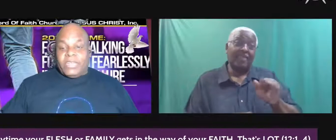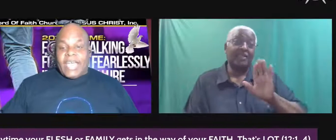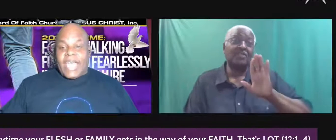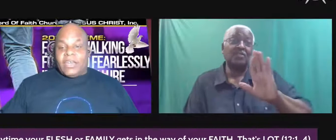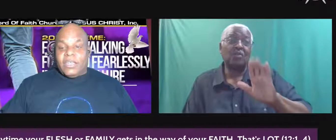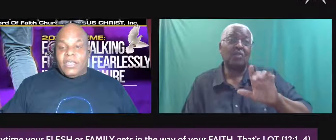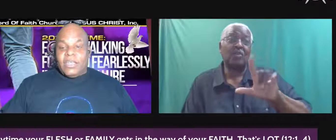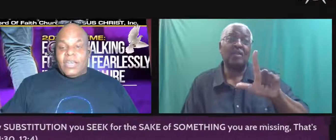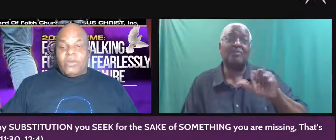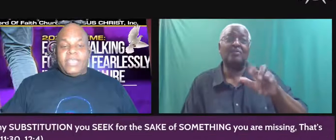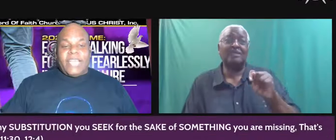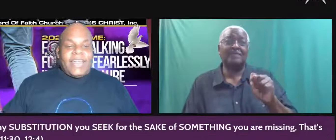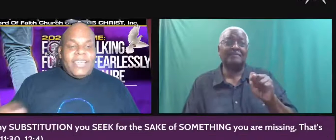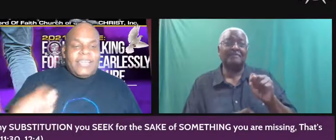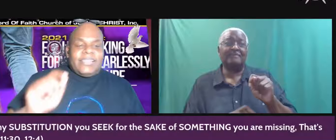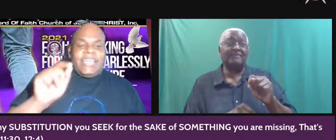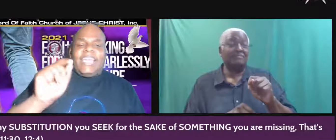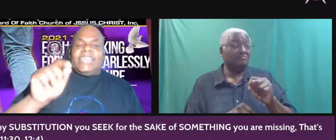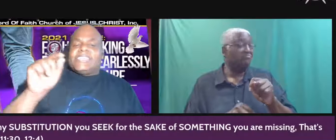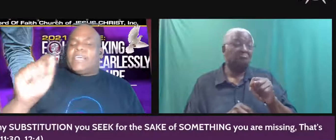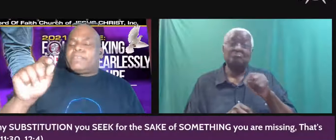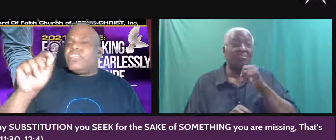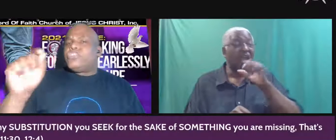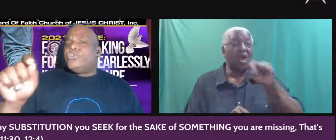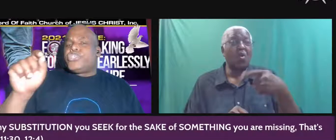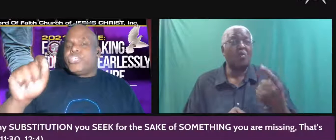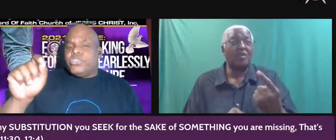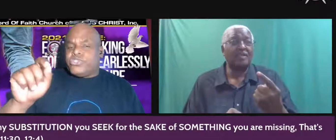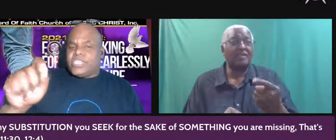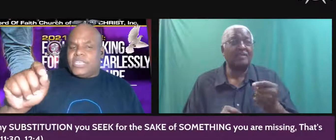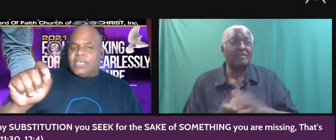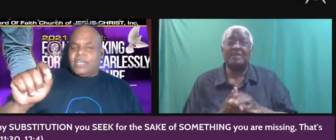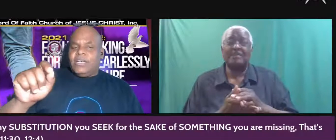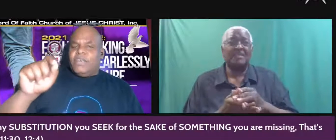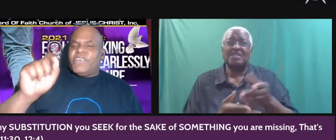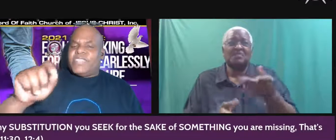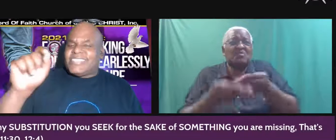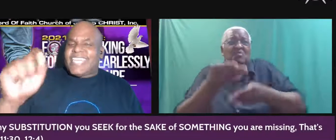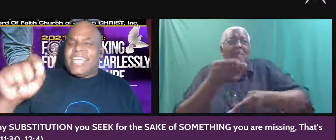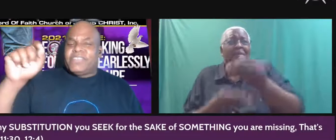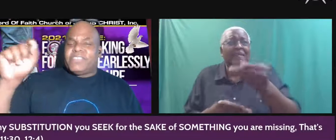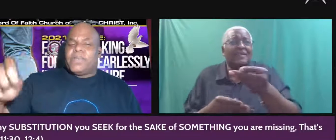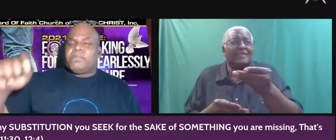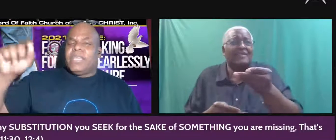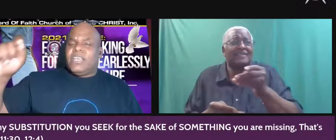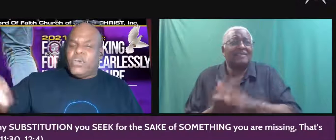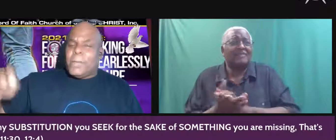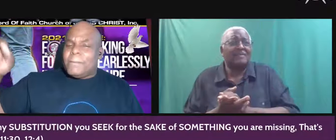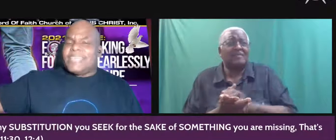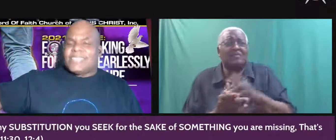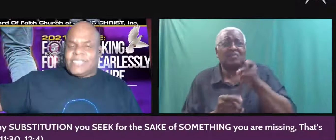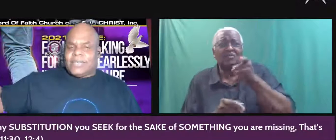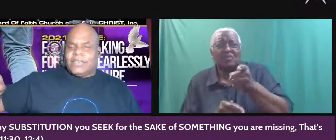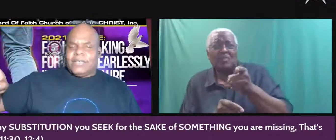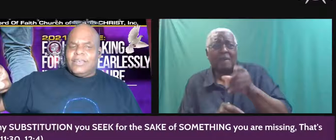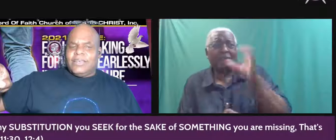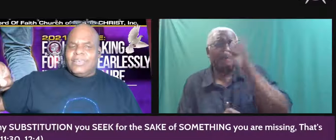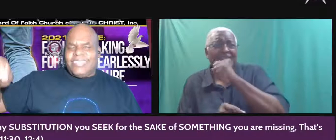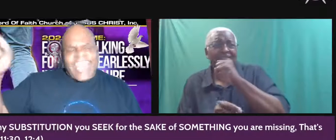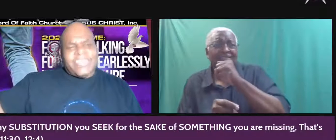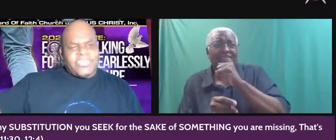But not only that, any substitution you seek for the sake of something you're